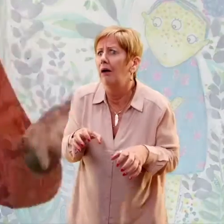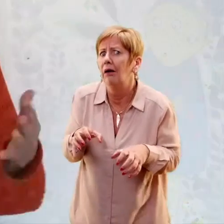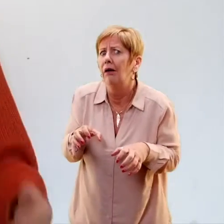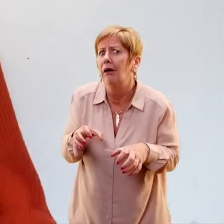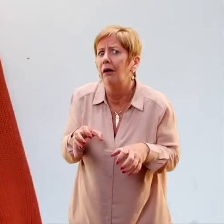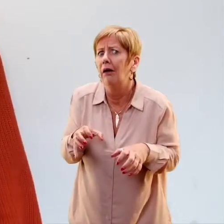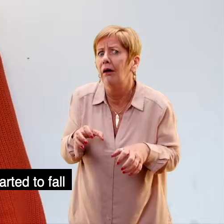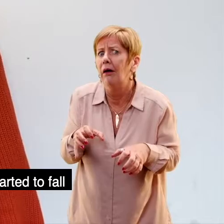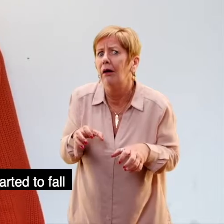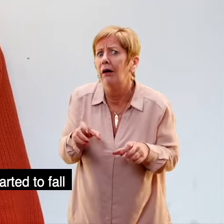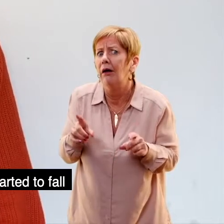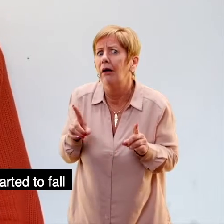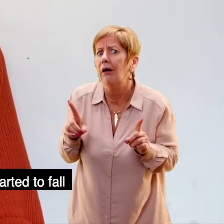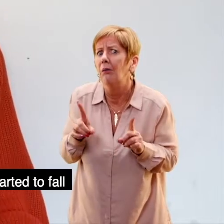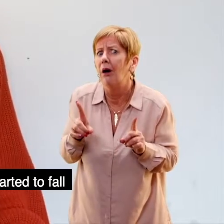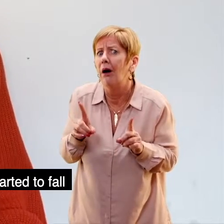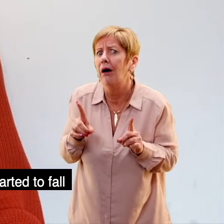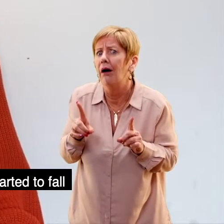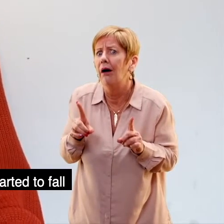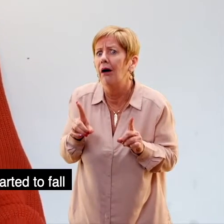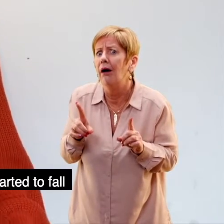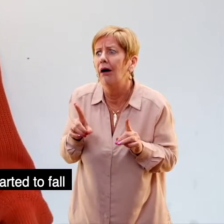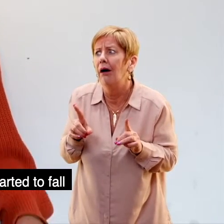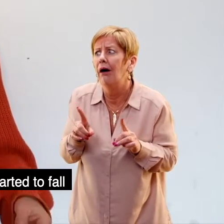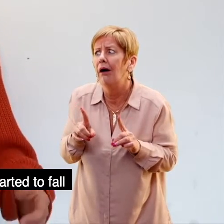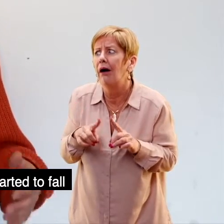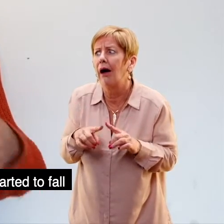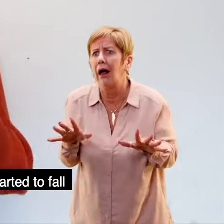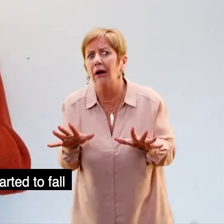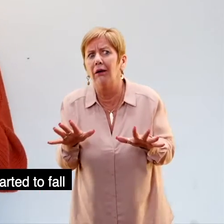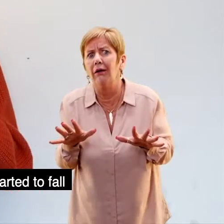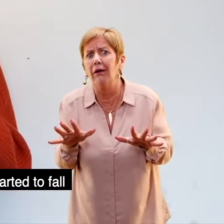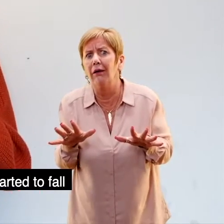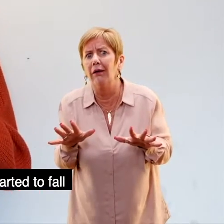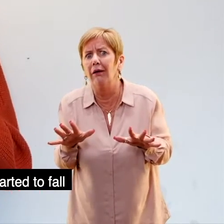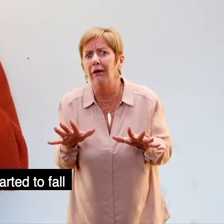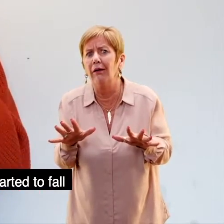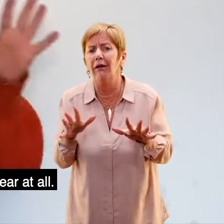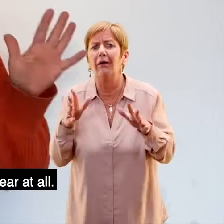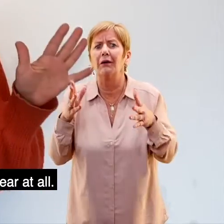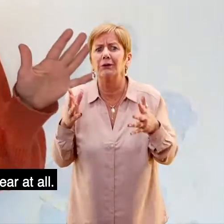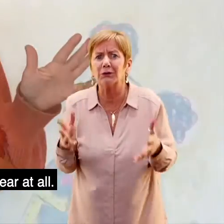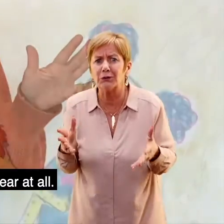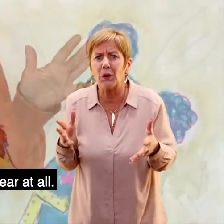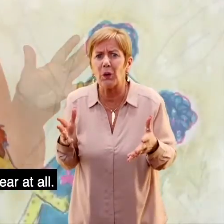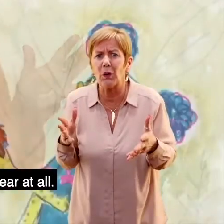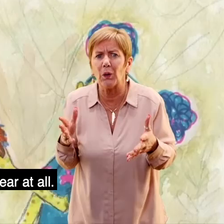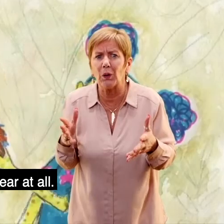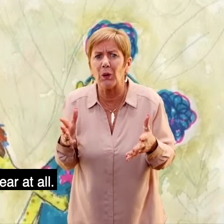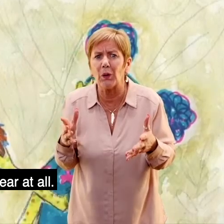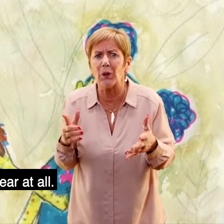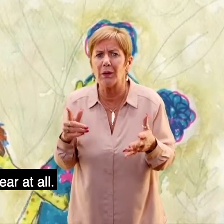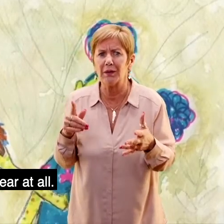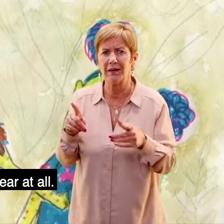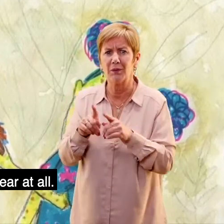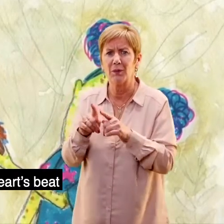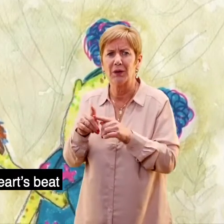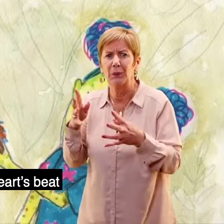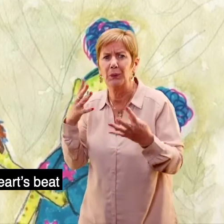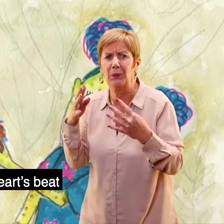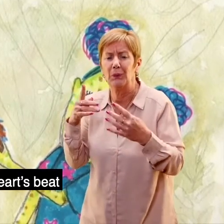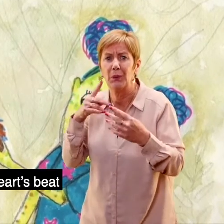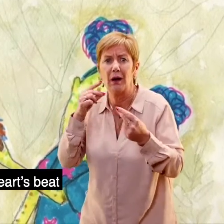When all of a sudden that girl started to fall, and suddenly Marge had no fear at all. Quick as a